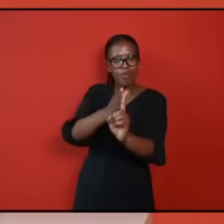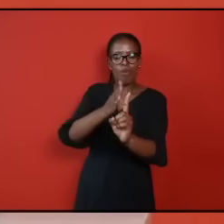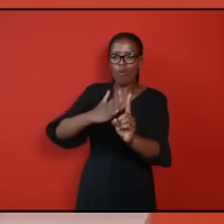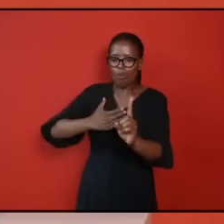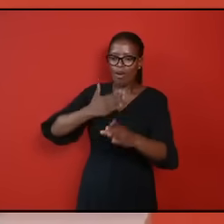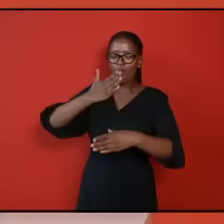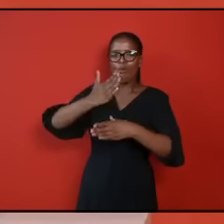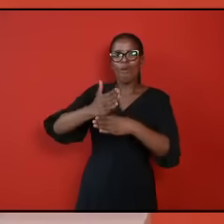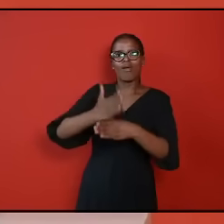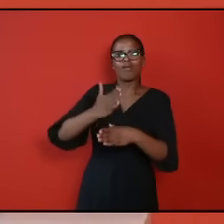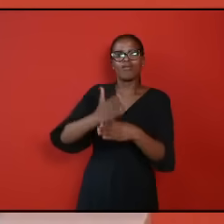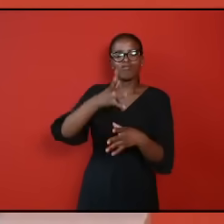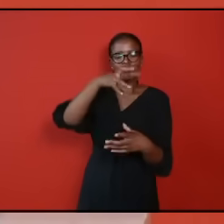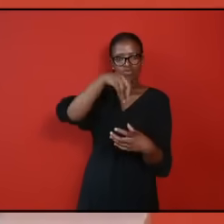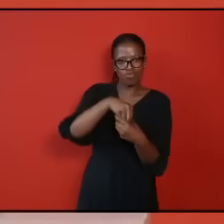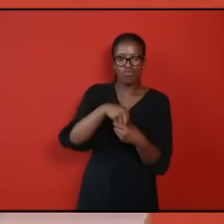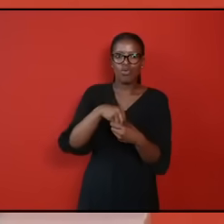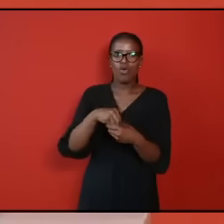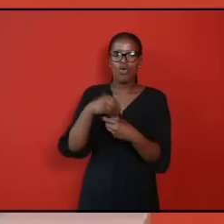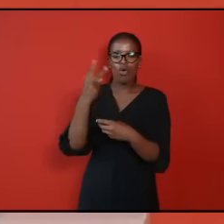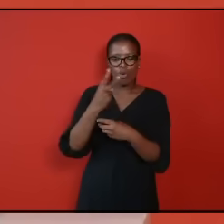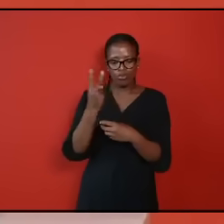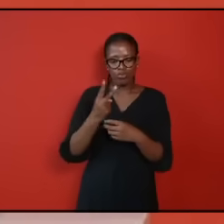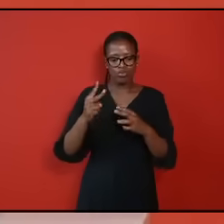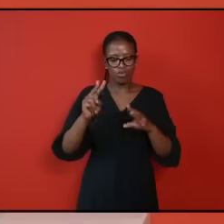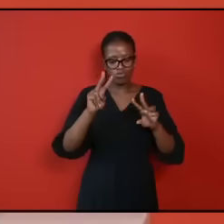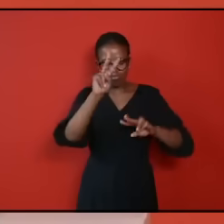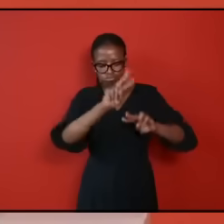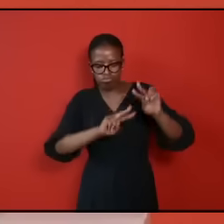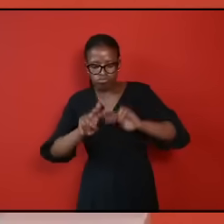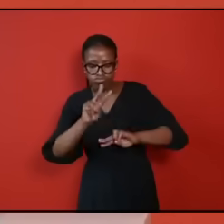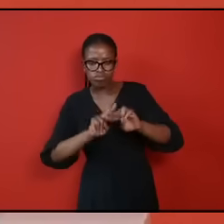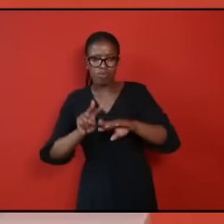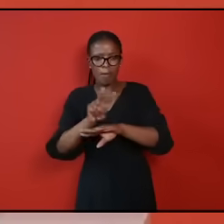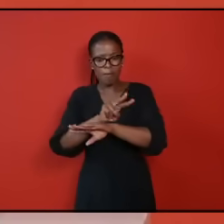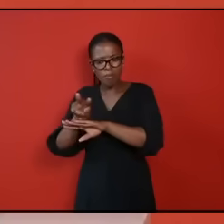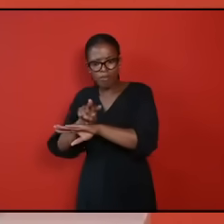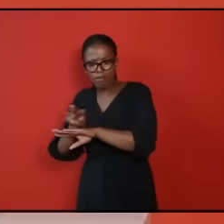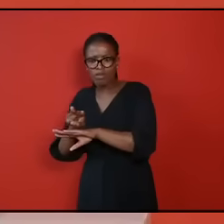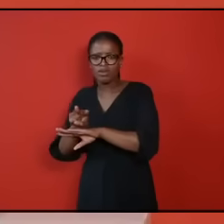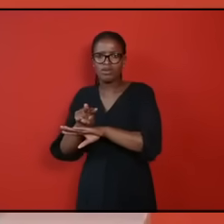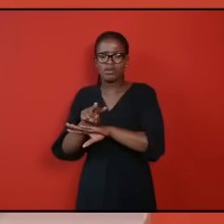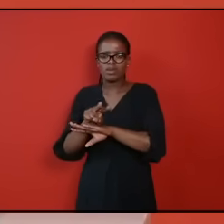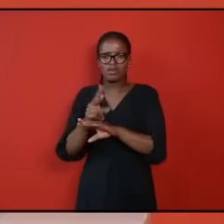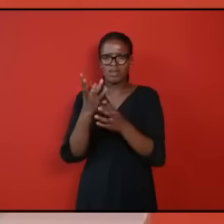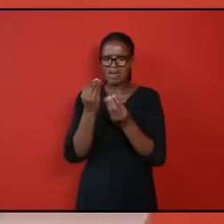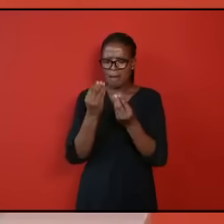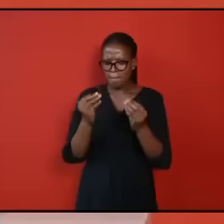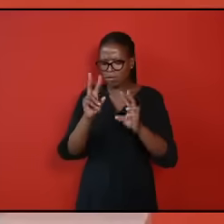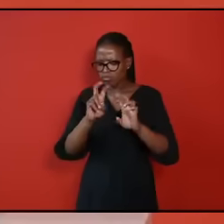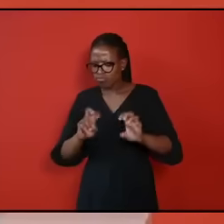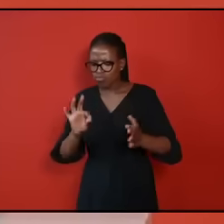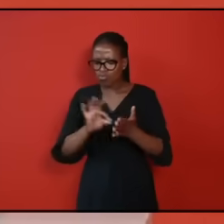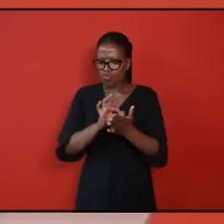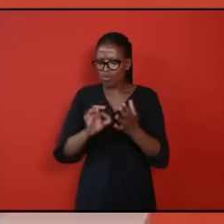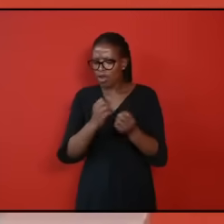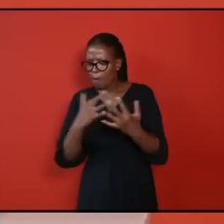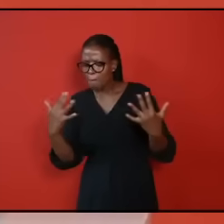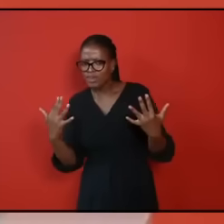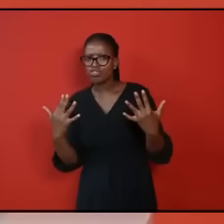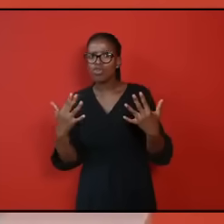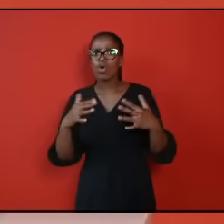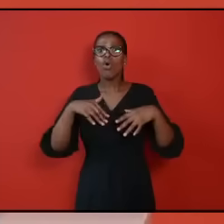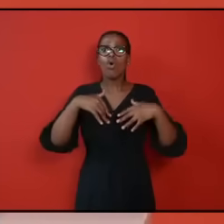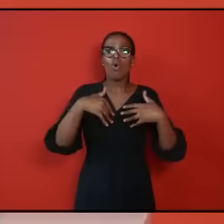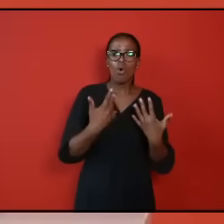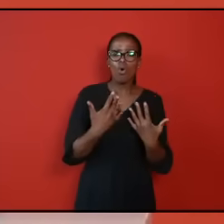employment and monitor EFF results. We'd rather go and look for people who worked for IEC